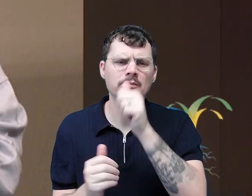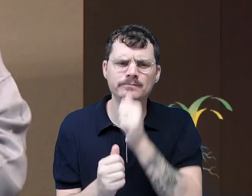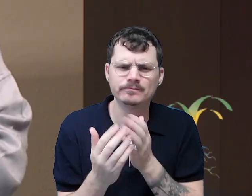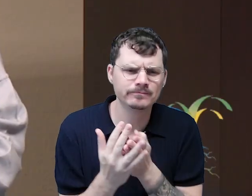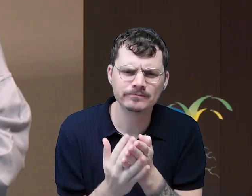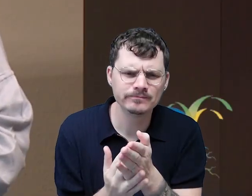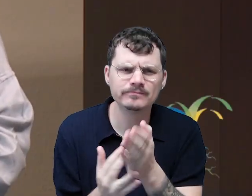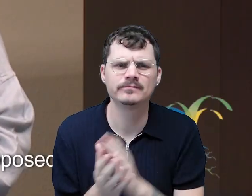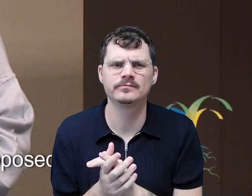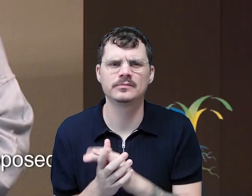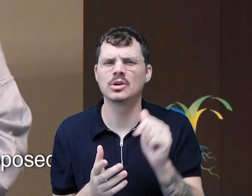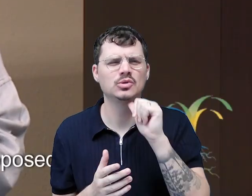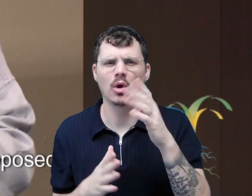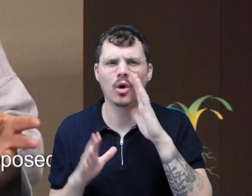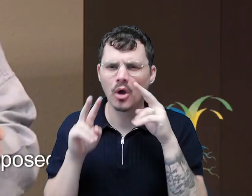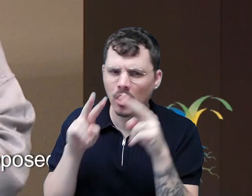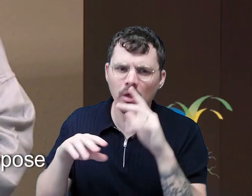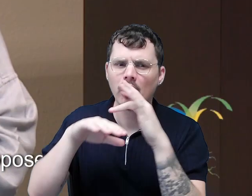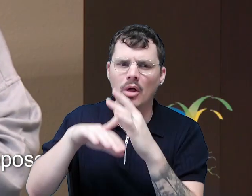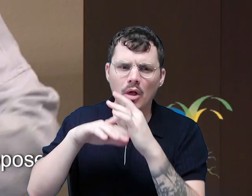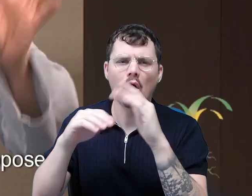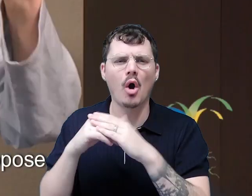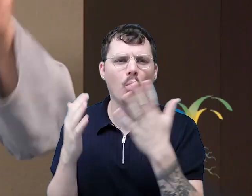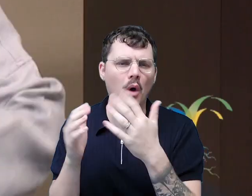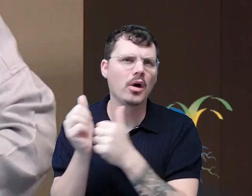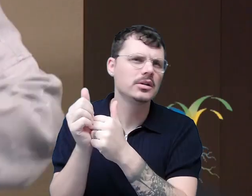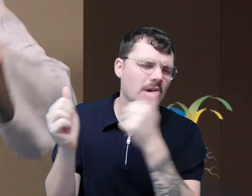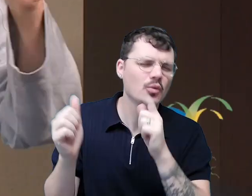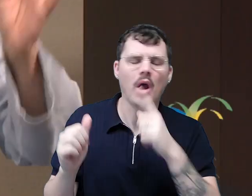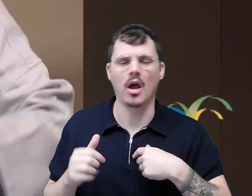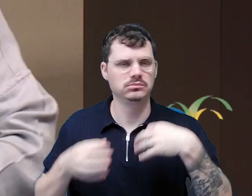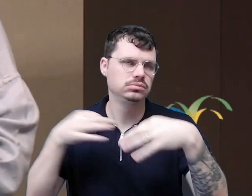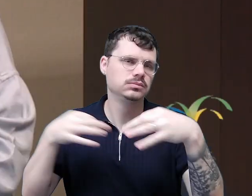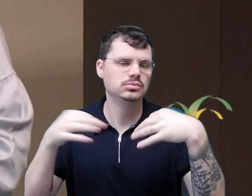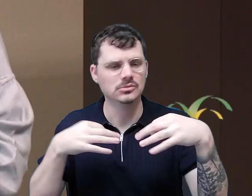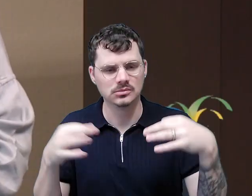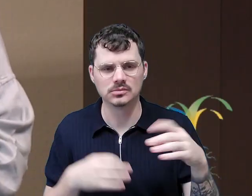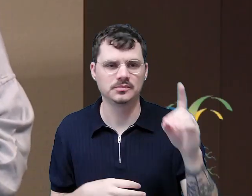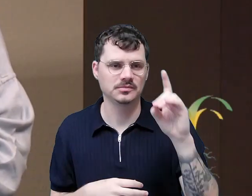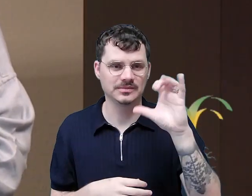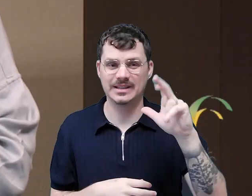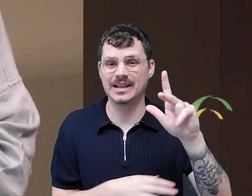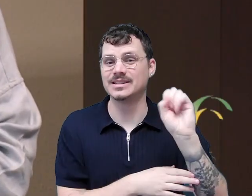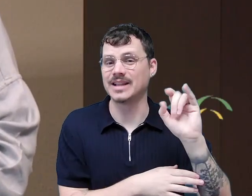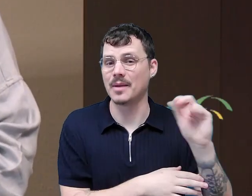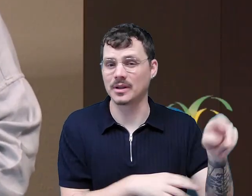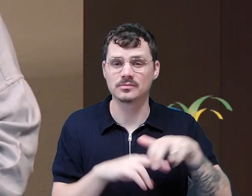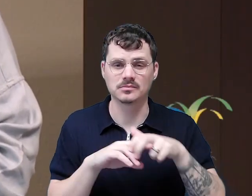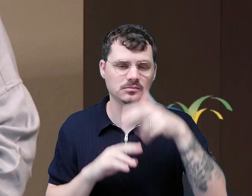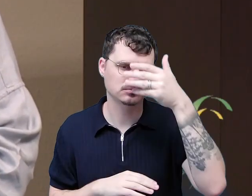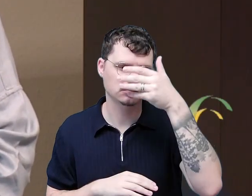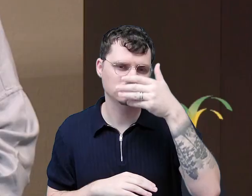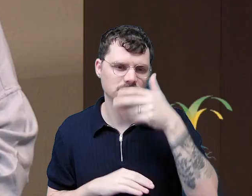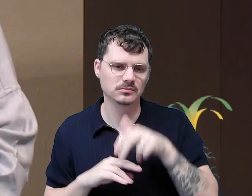their resilience, and don't get so caught up on supposed deficits, blah, blah, blah. I'm going on and on. Dick Simons, no